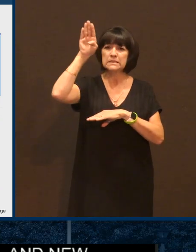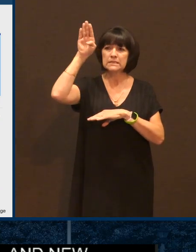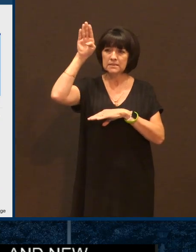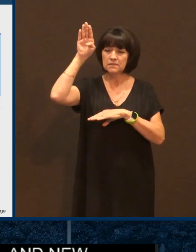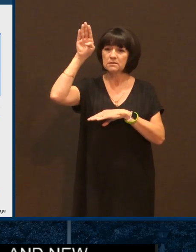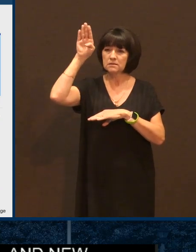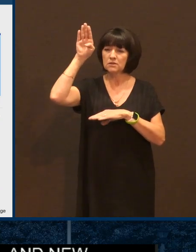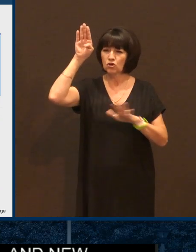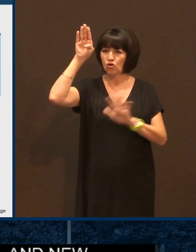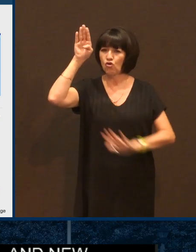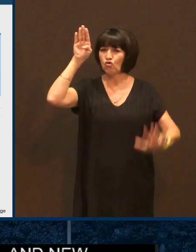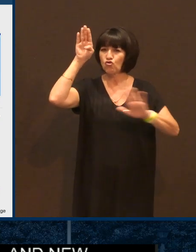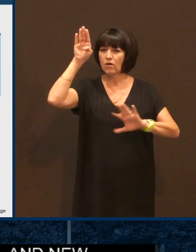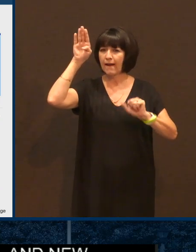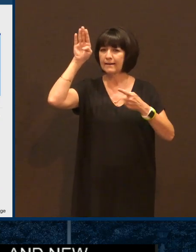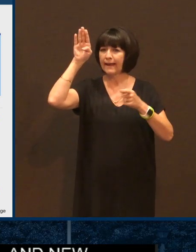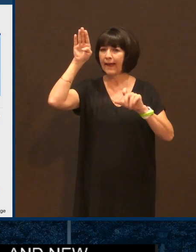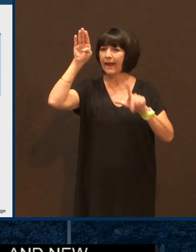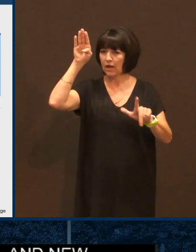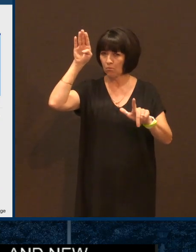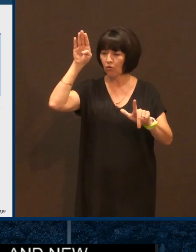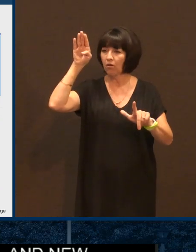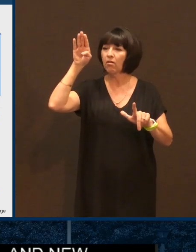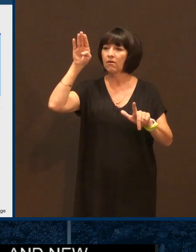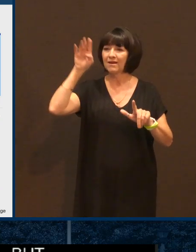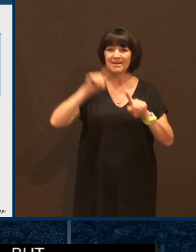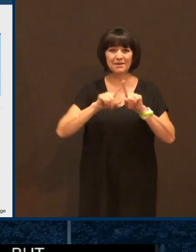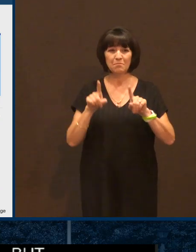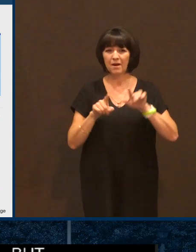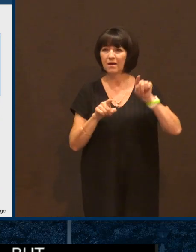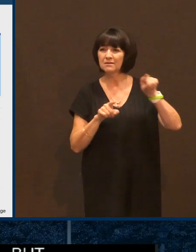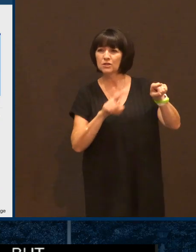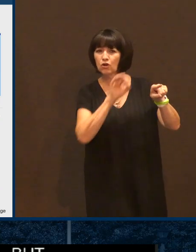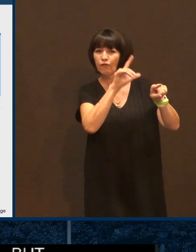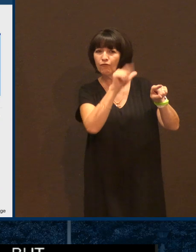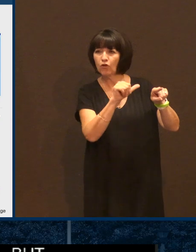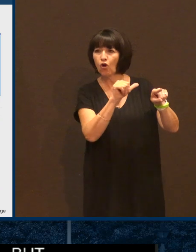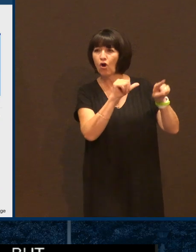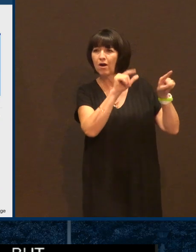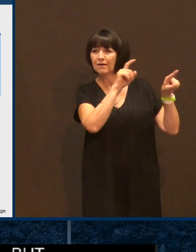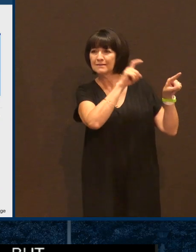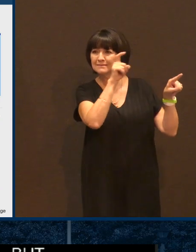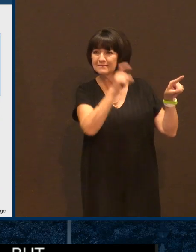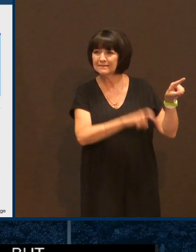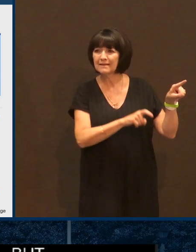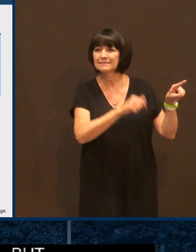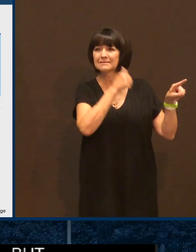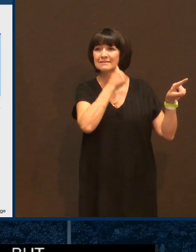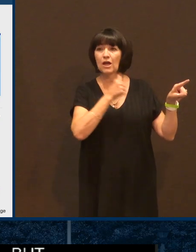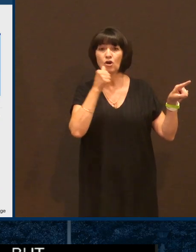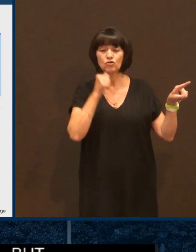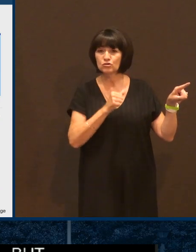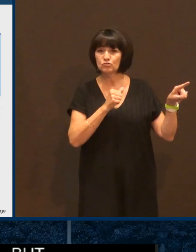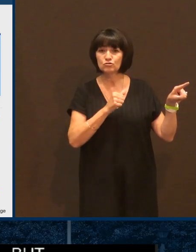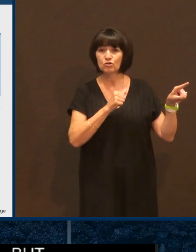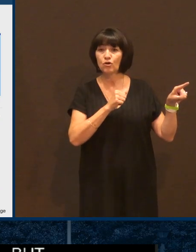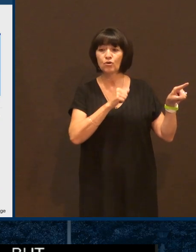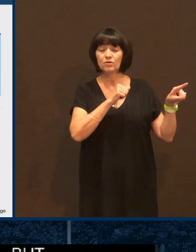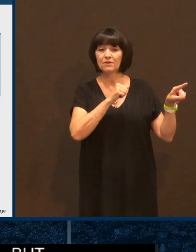But Florida, Texas, Arizona, they just kept going and have